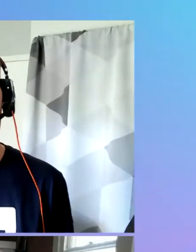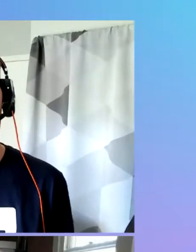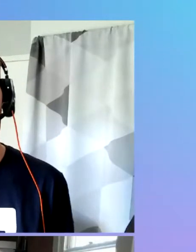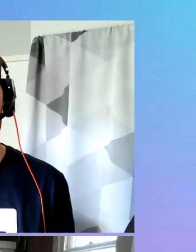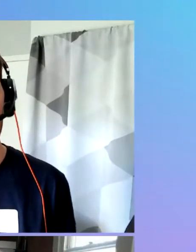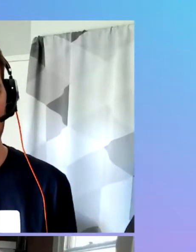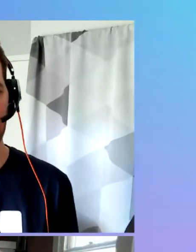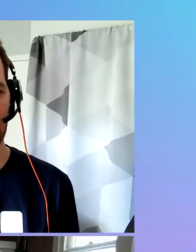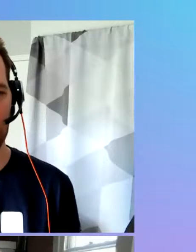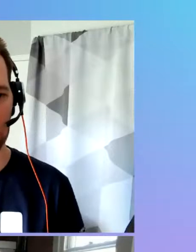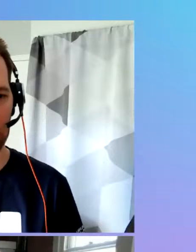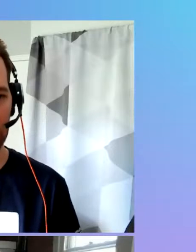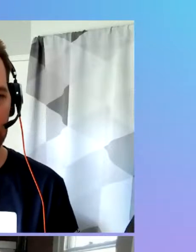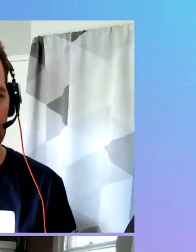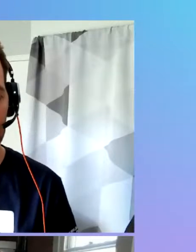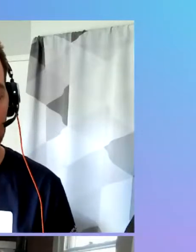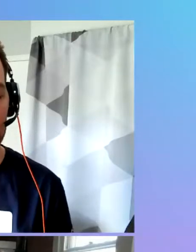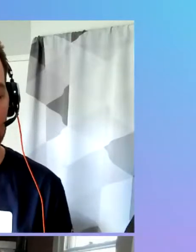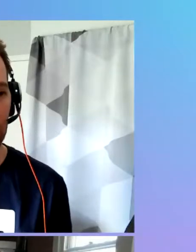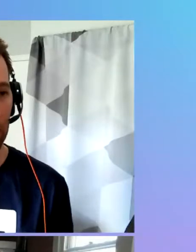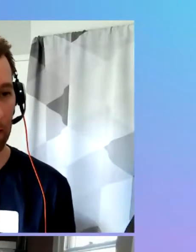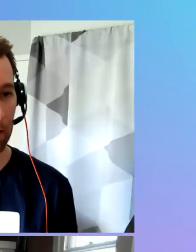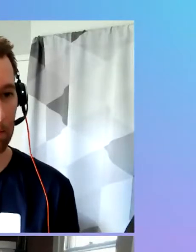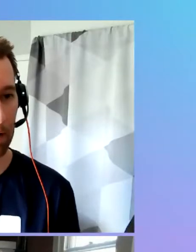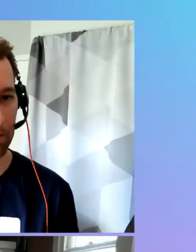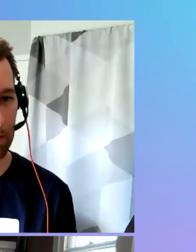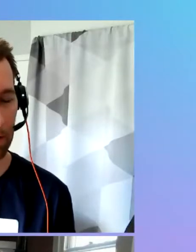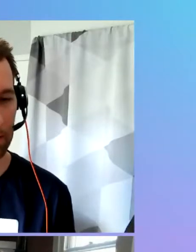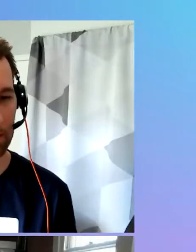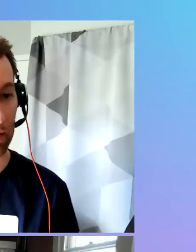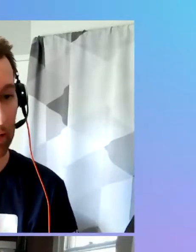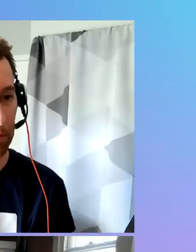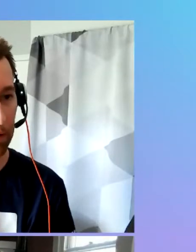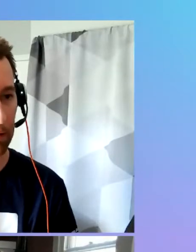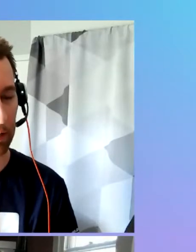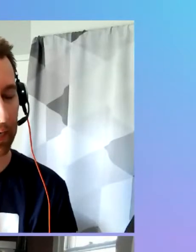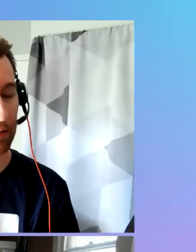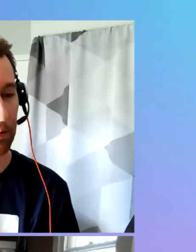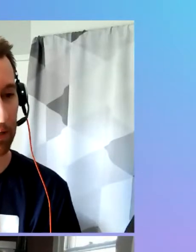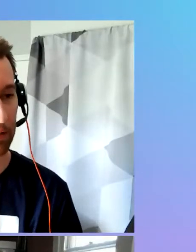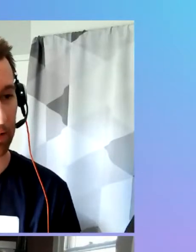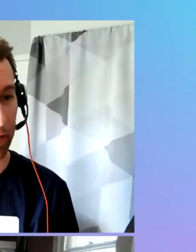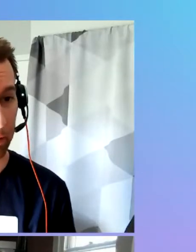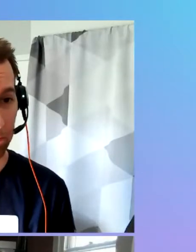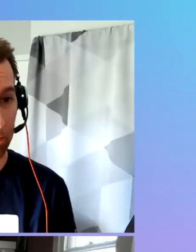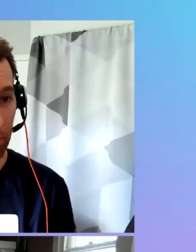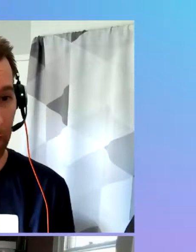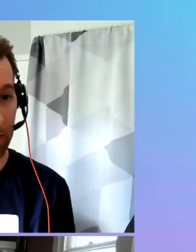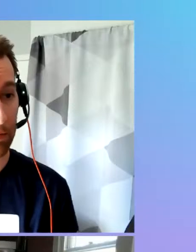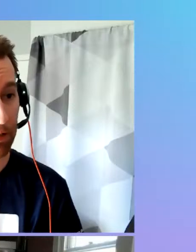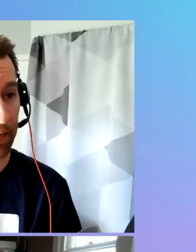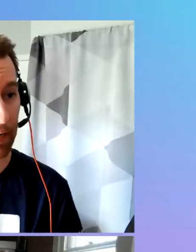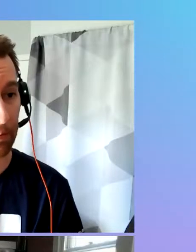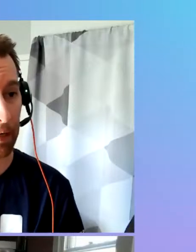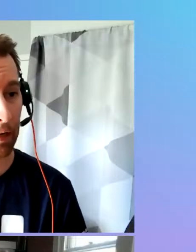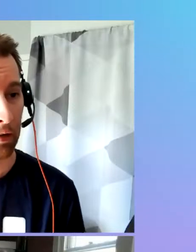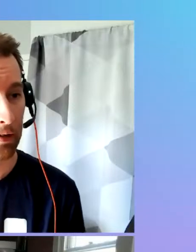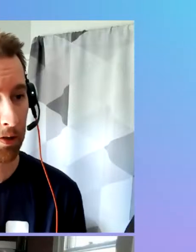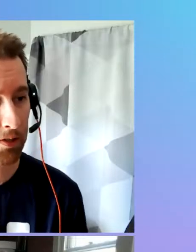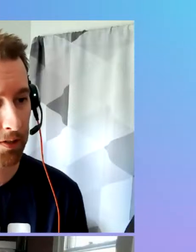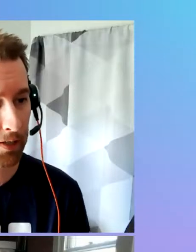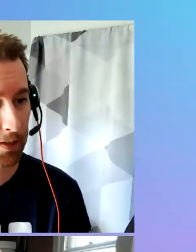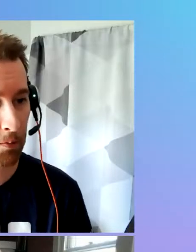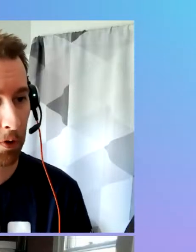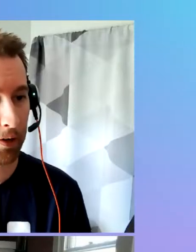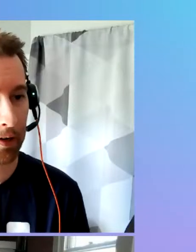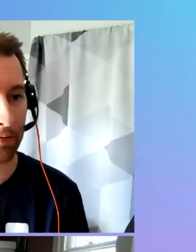scholarships available for people with disabilities. I have a slightly related question to that. I think for Sam, the